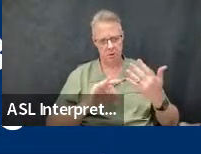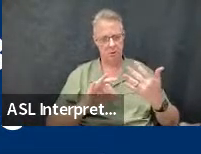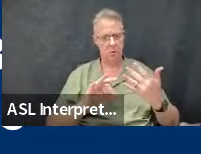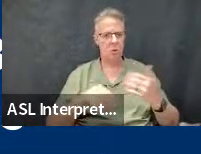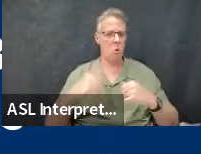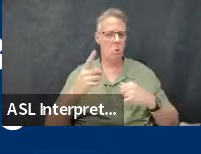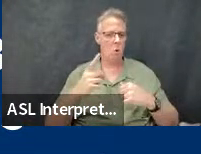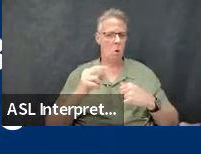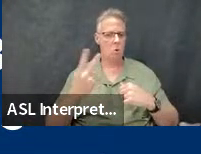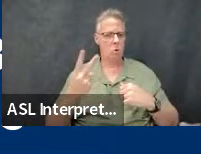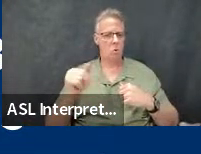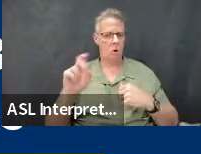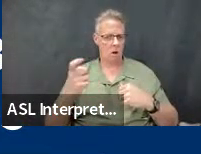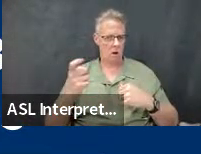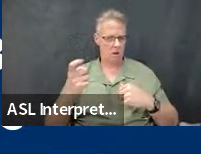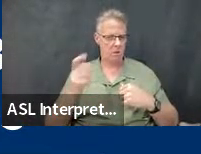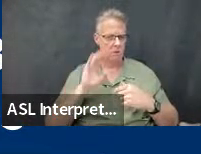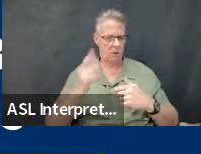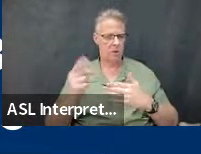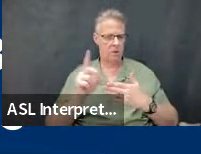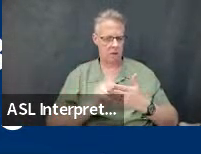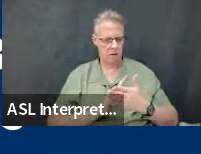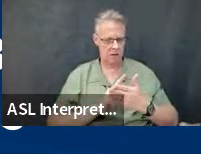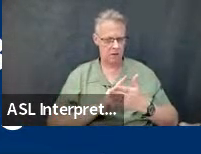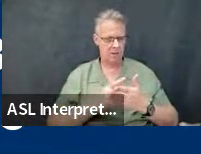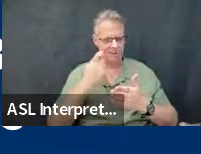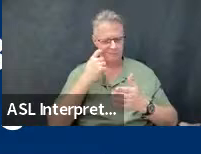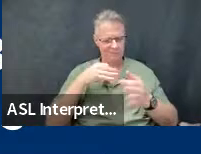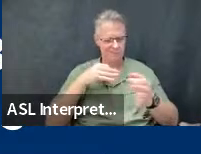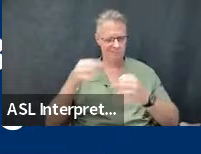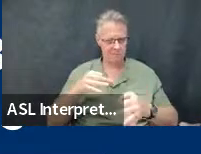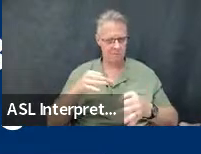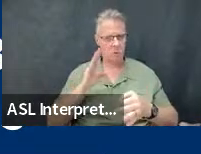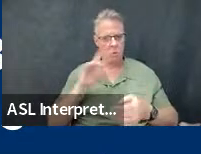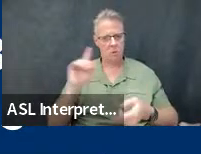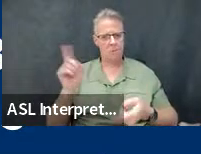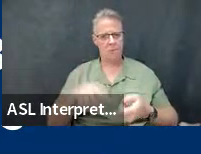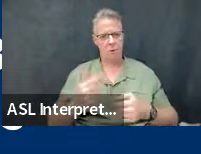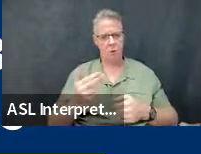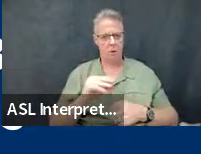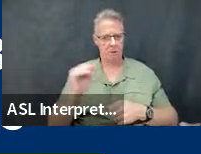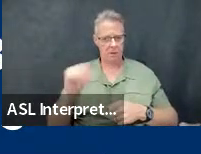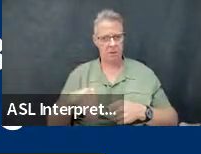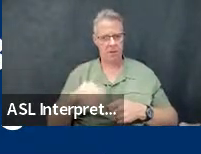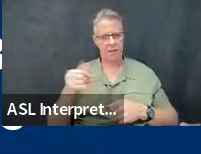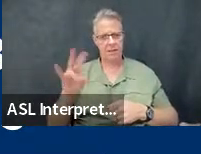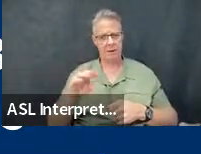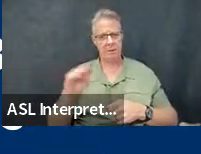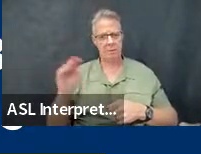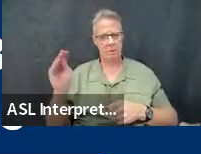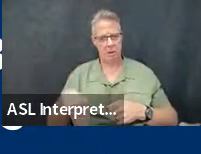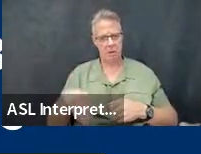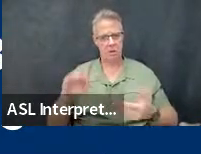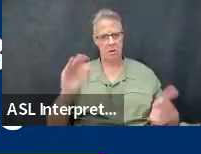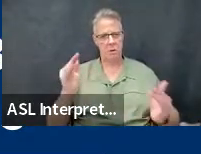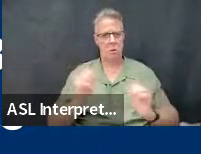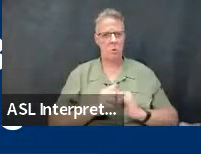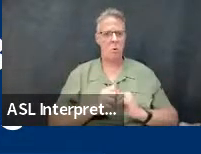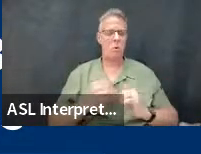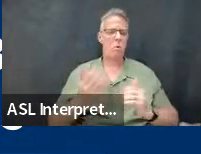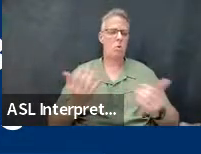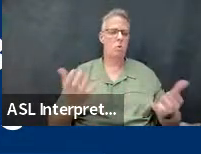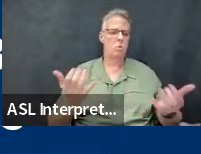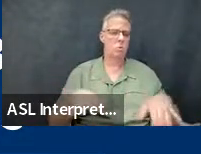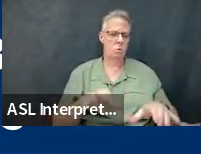1 aux or 2 aux or other design options that Shilpa just went through, will reduce crashes between 13% and 17% compared to the no-build alternative due